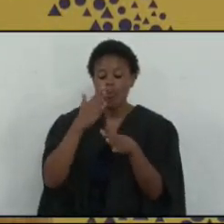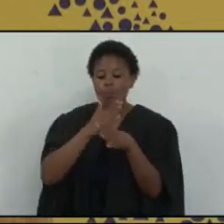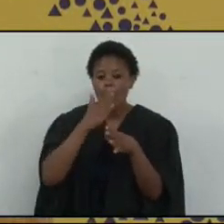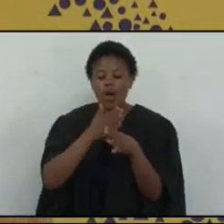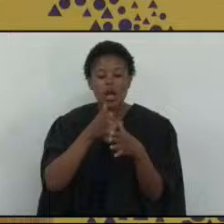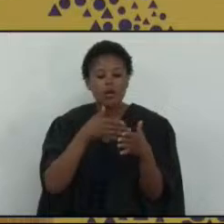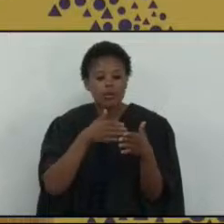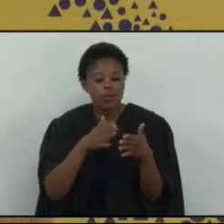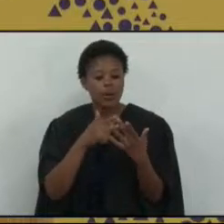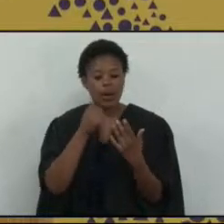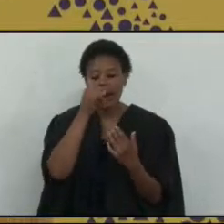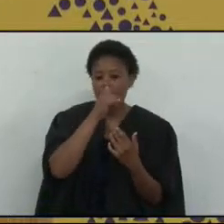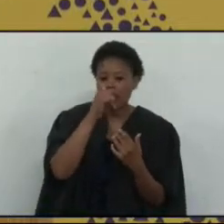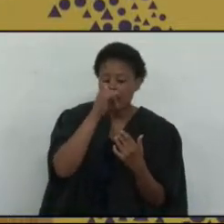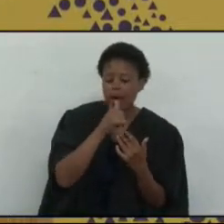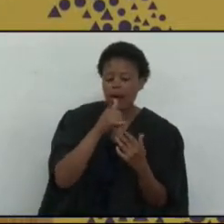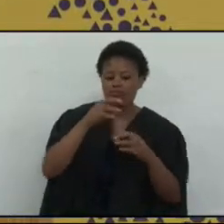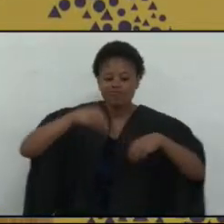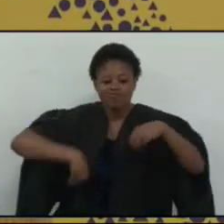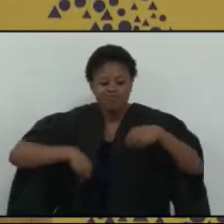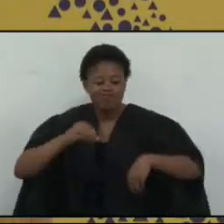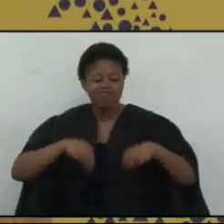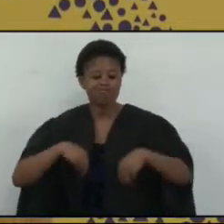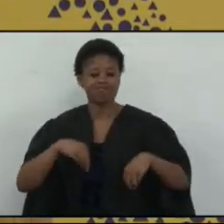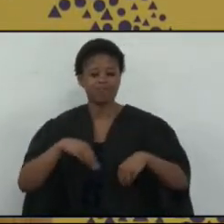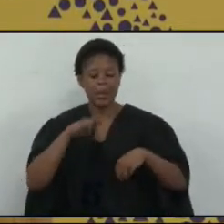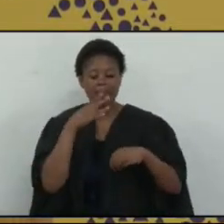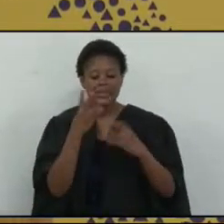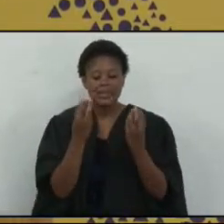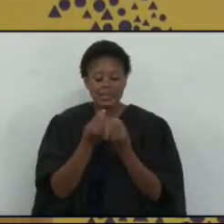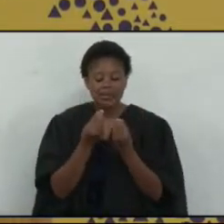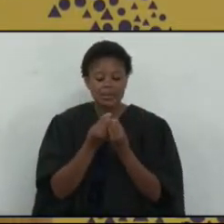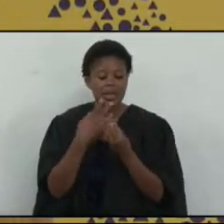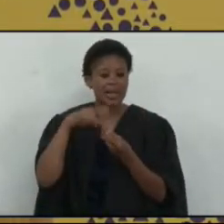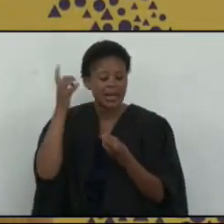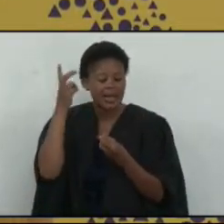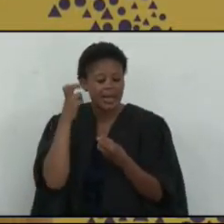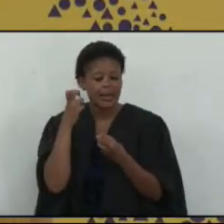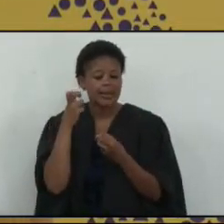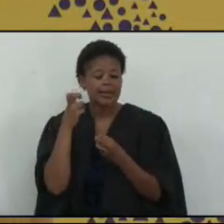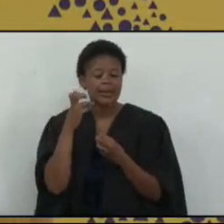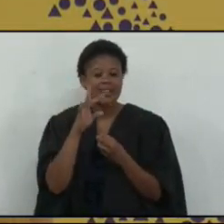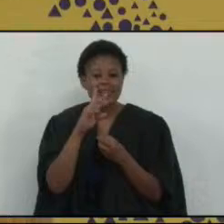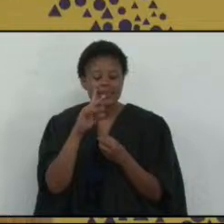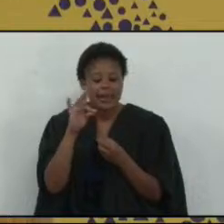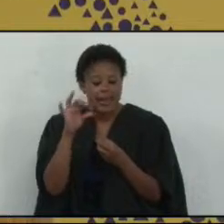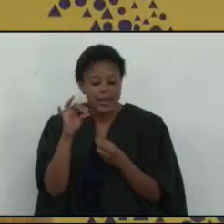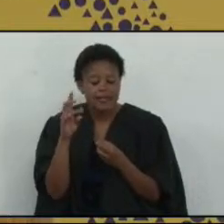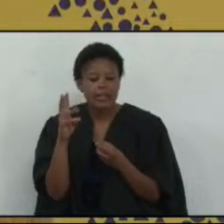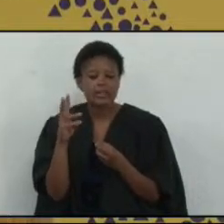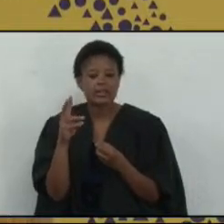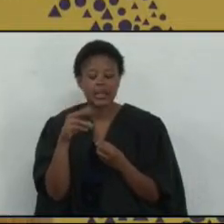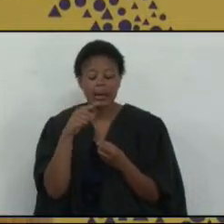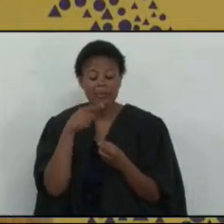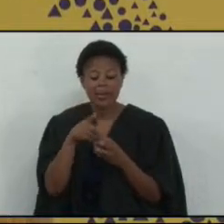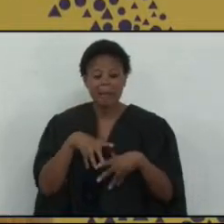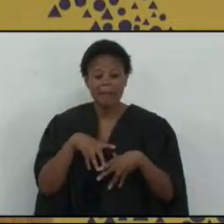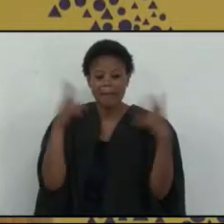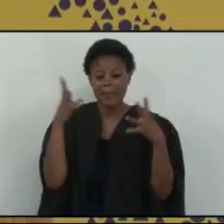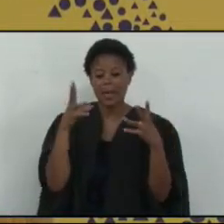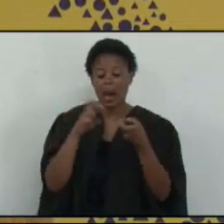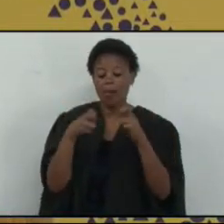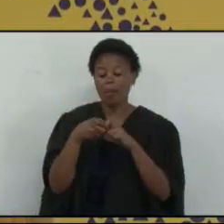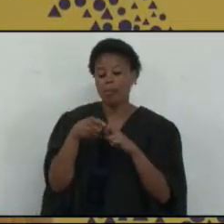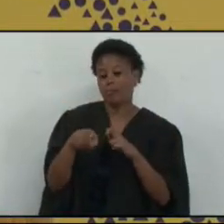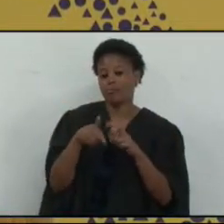Unemployment, crime, corruption, these are things you hear every single day. This remains our biggest shame as a